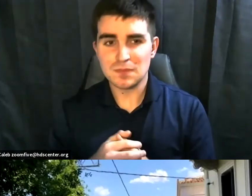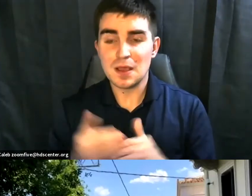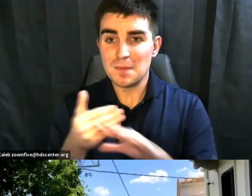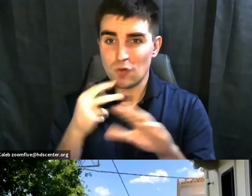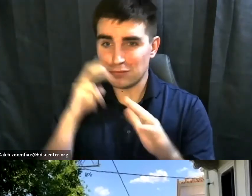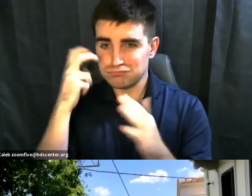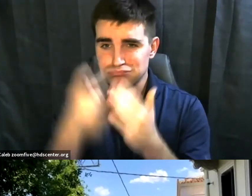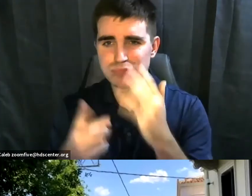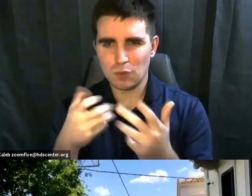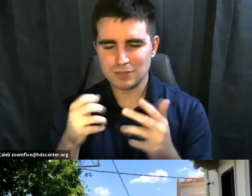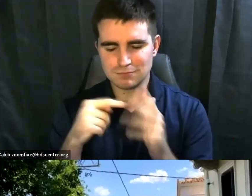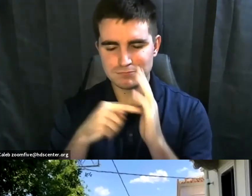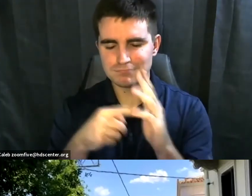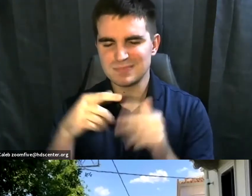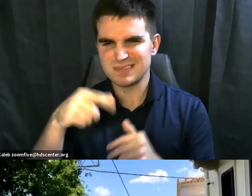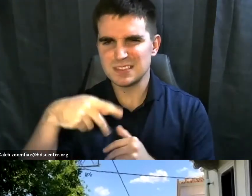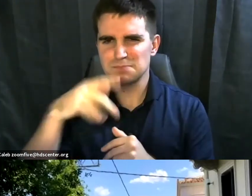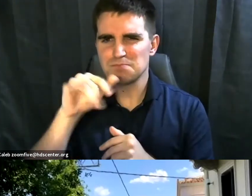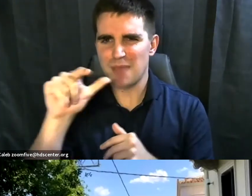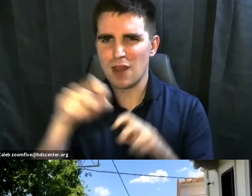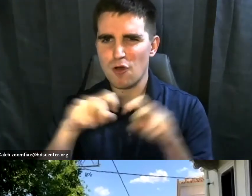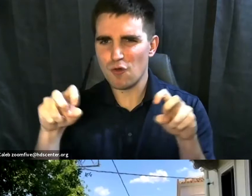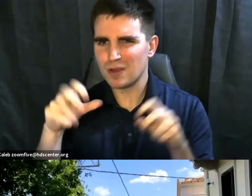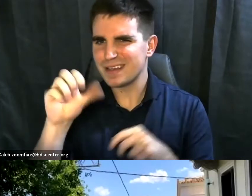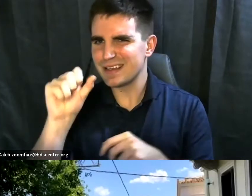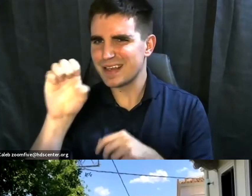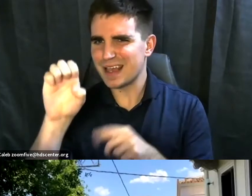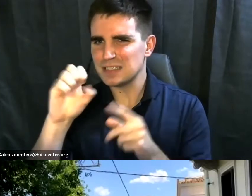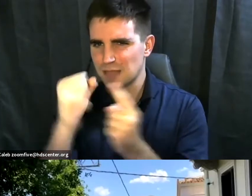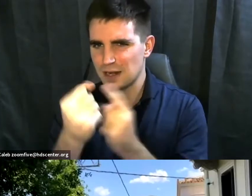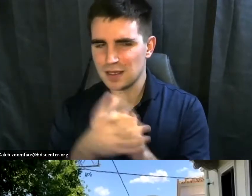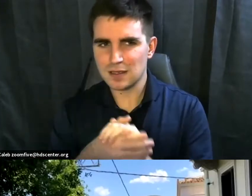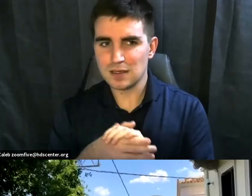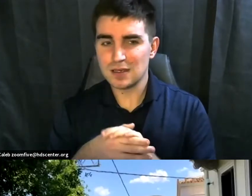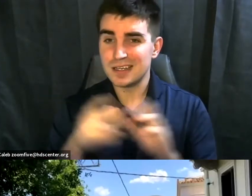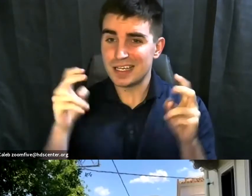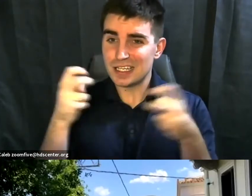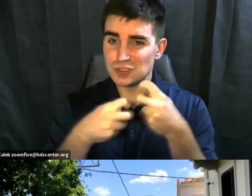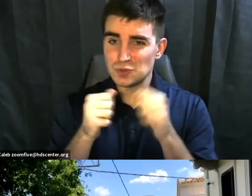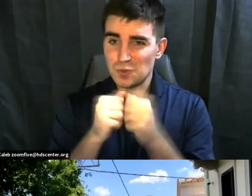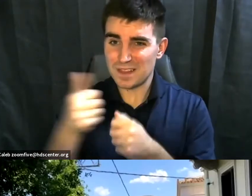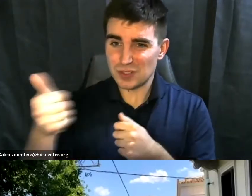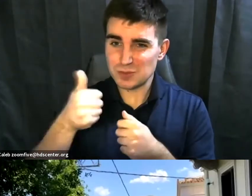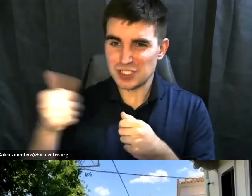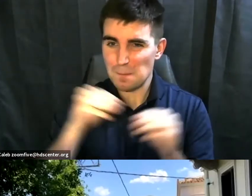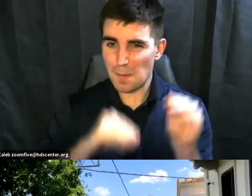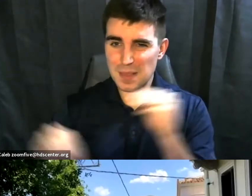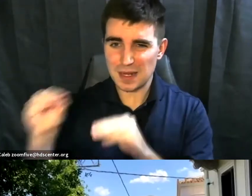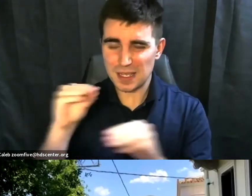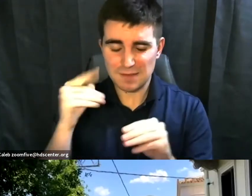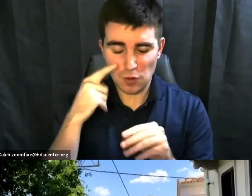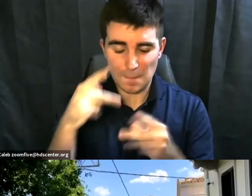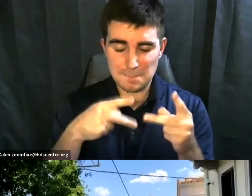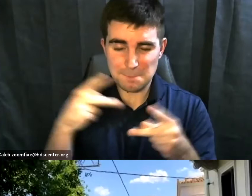study. I've learned that issues surrounding transportation and mobility for people with disabilities in the past and the present